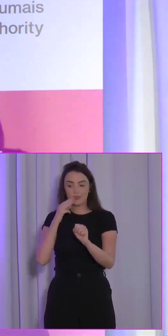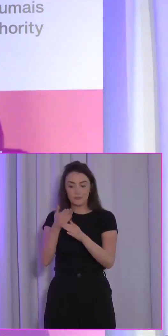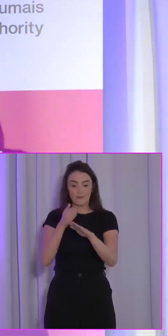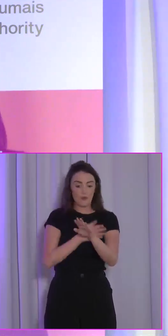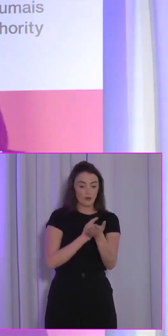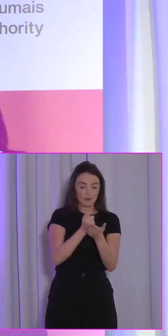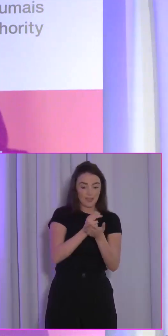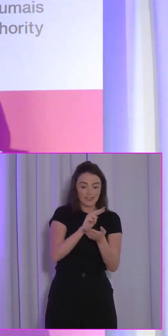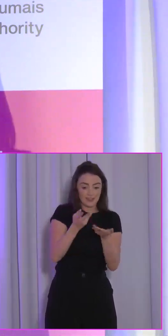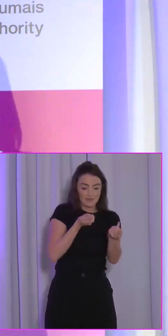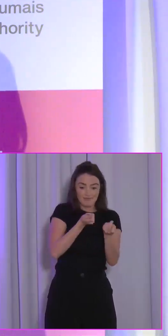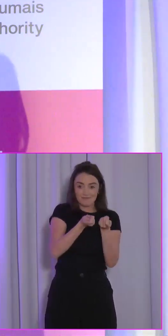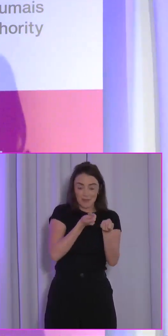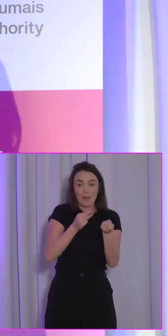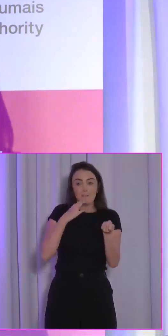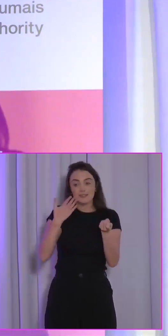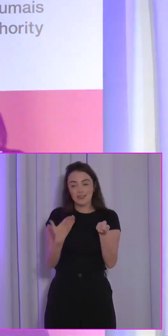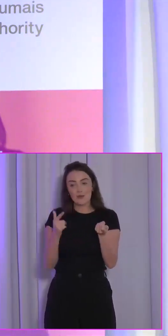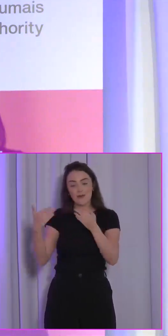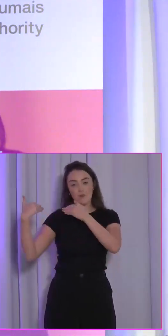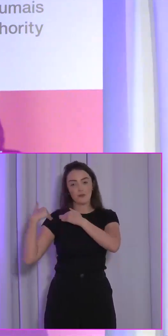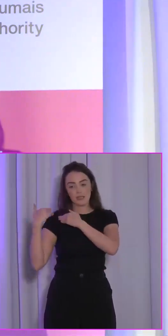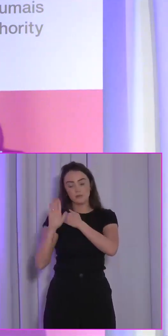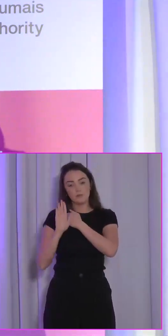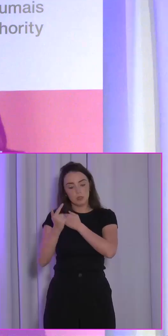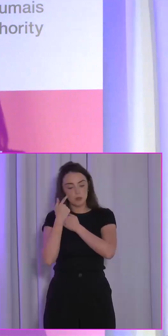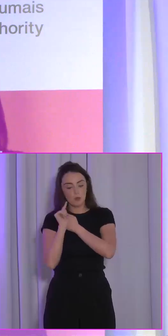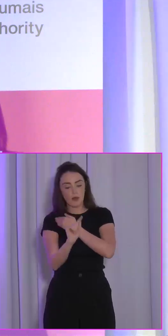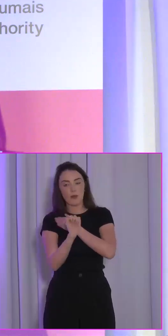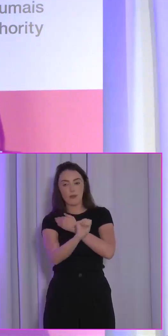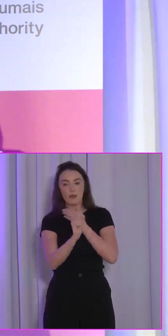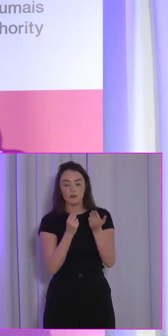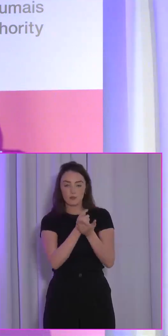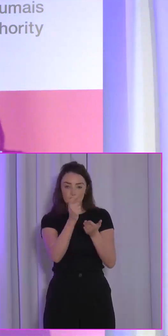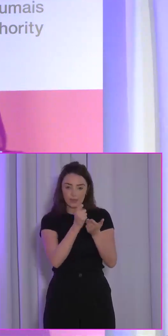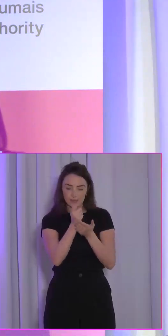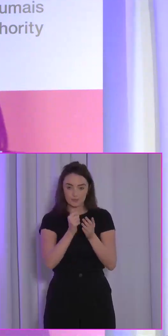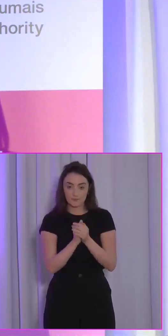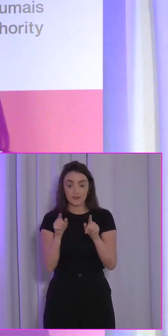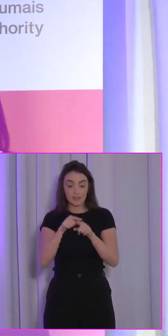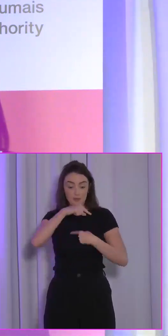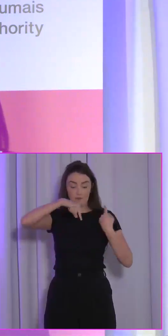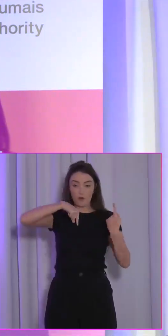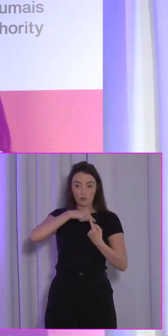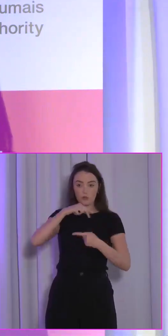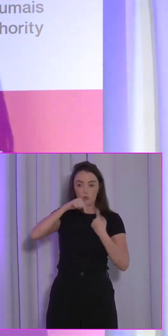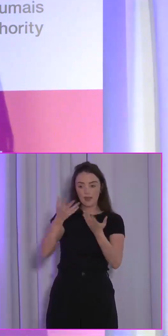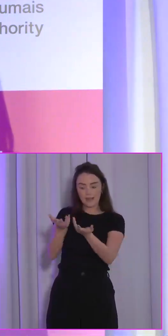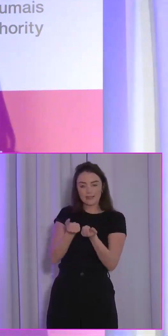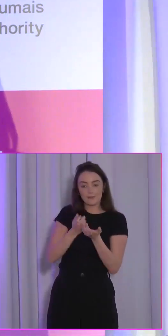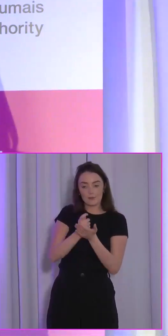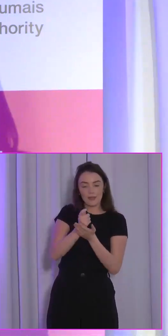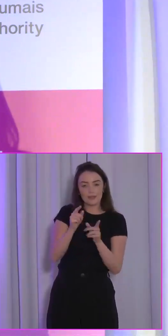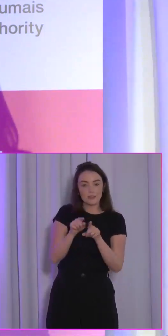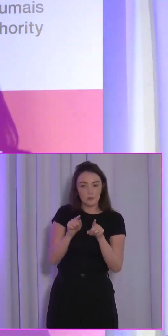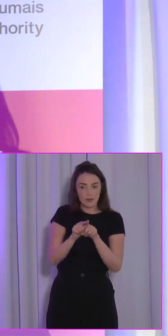handled responsibly by the broadcasters, there's now obligations on them to do that. There's also obligations on Coimisiún Meán to take complaints. And in